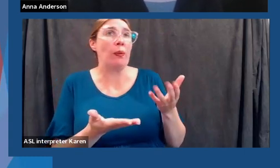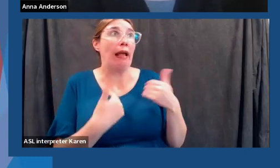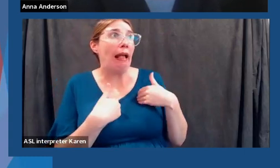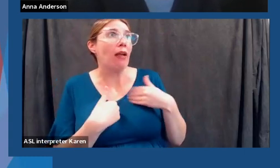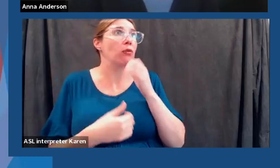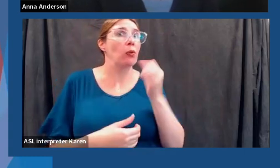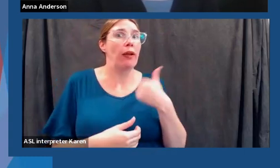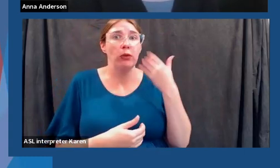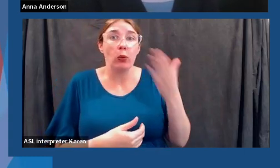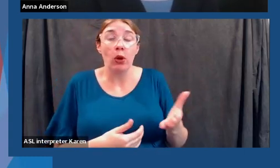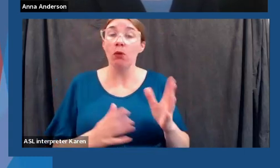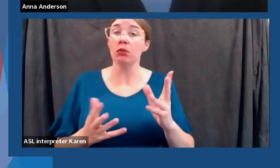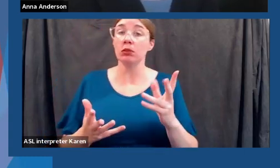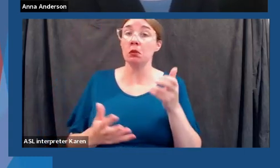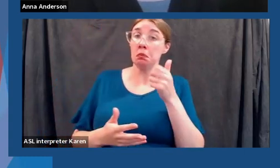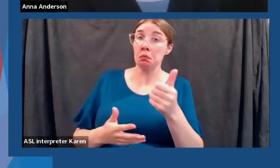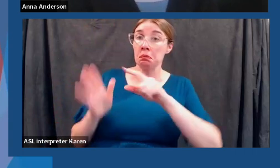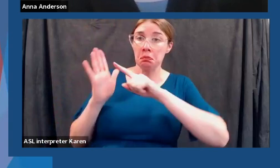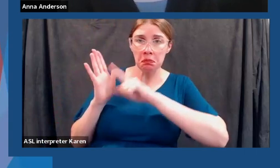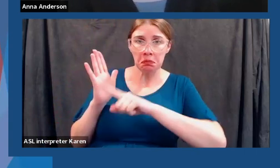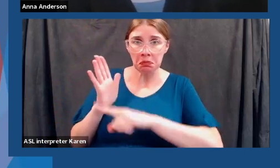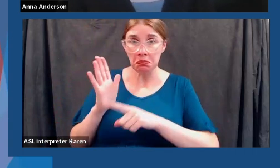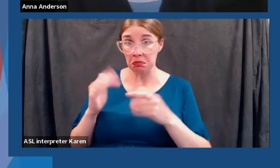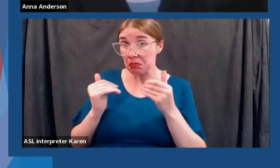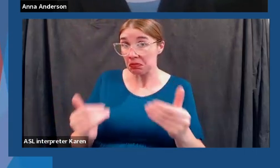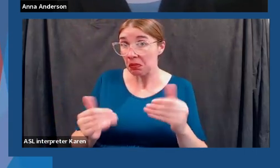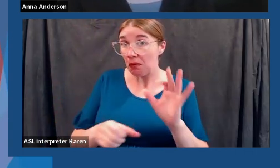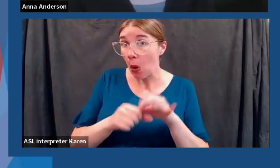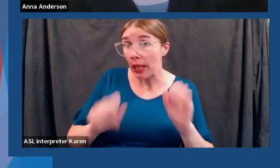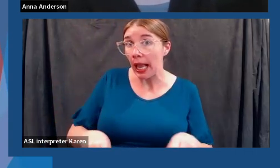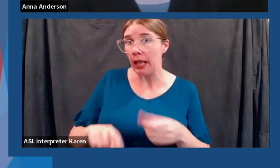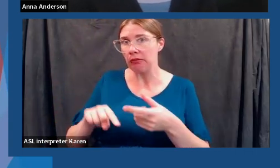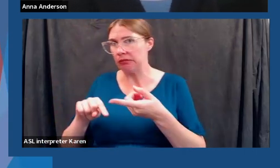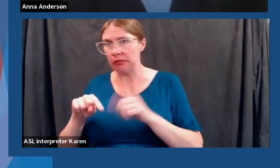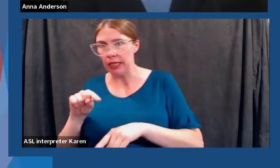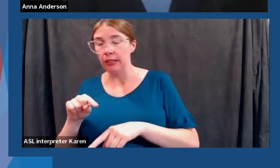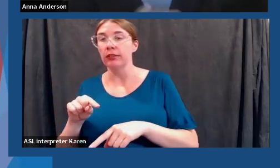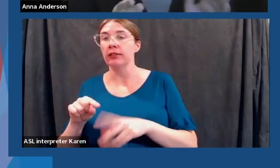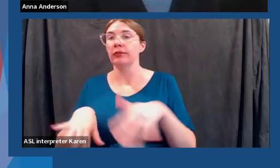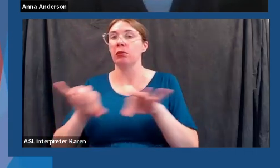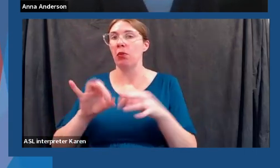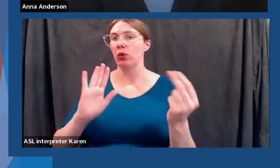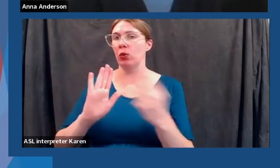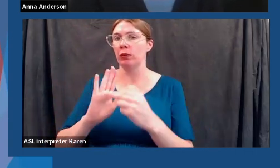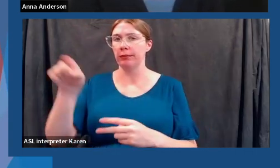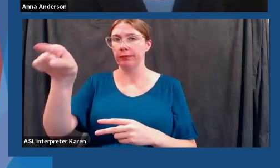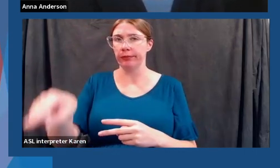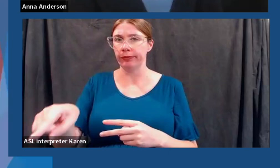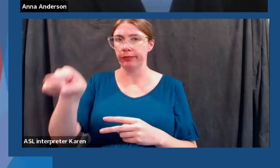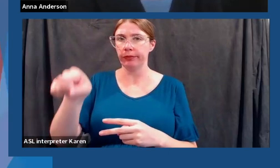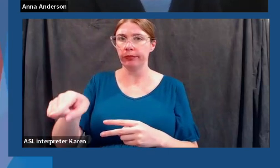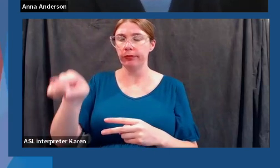out. But it's very important to pay close attention to this. The letters of